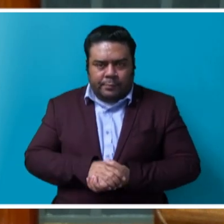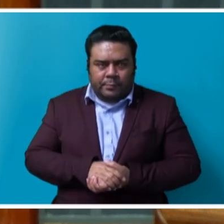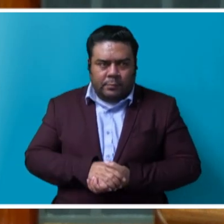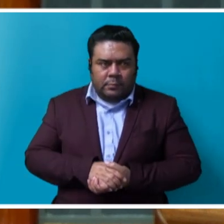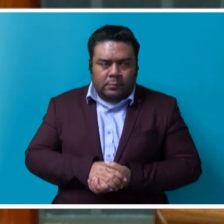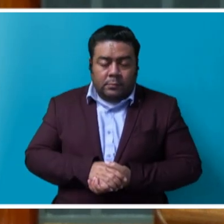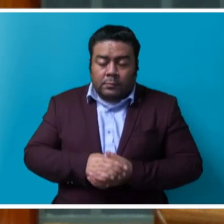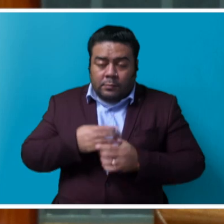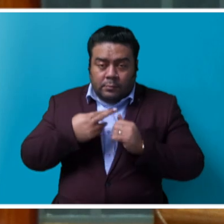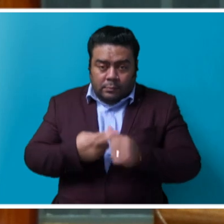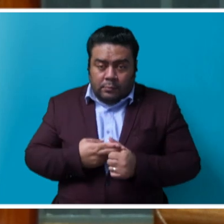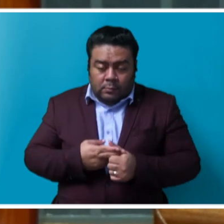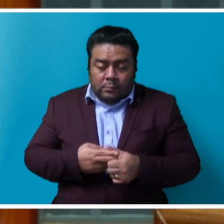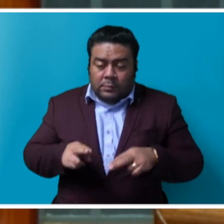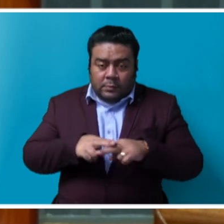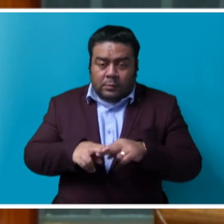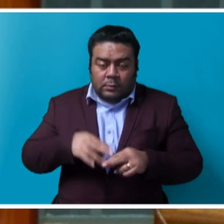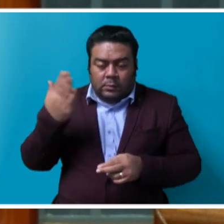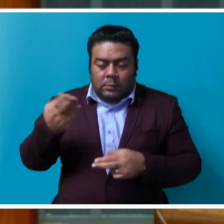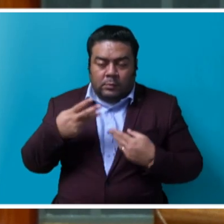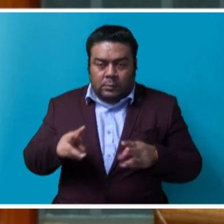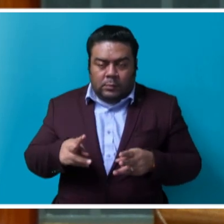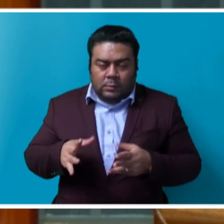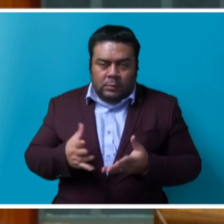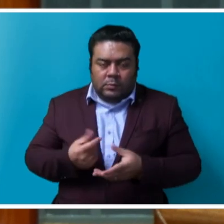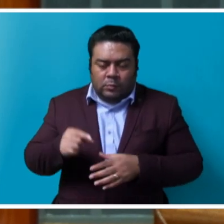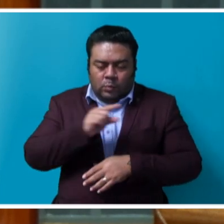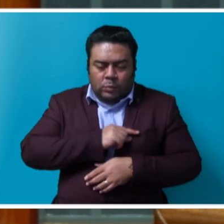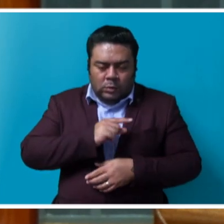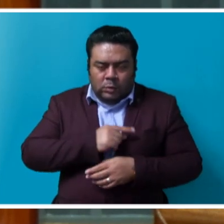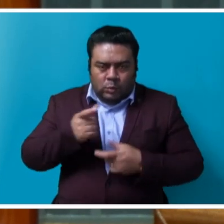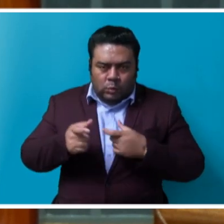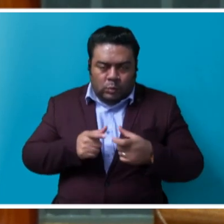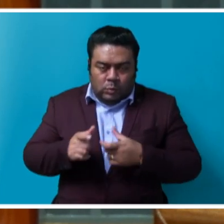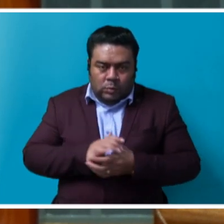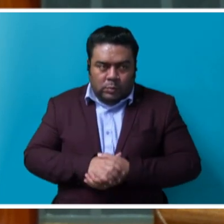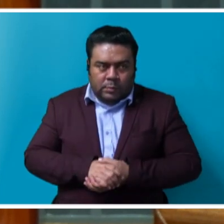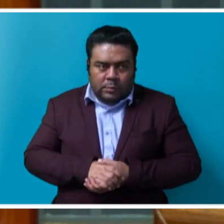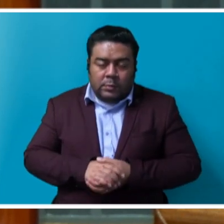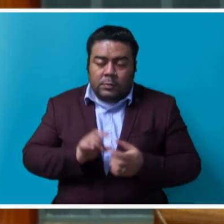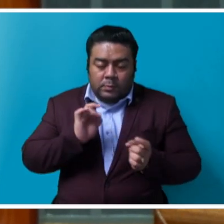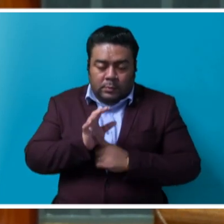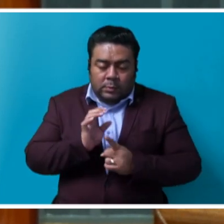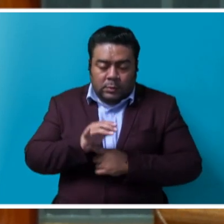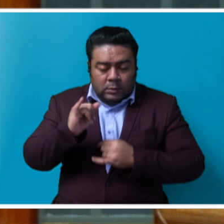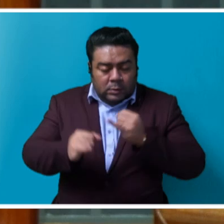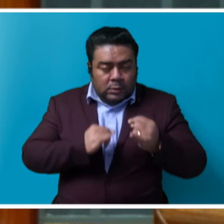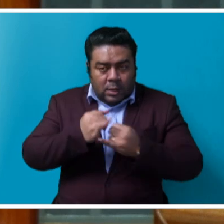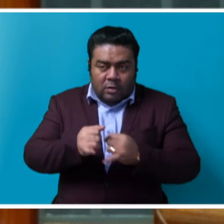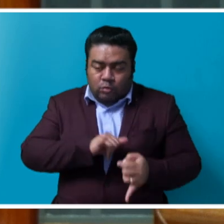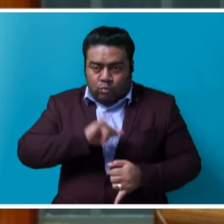response, Fiji Airways has enhanced its quality control measures across its network, especially at its international departure